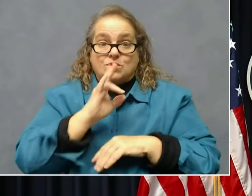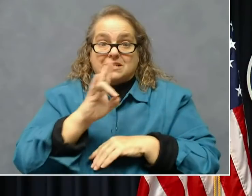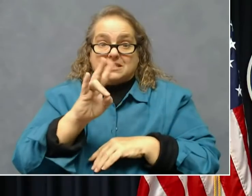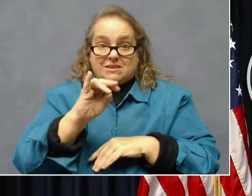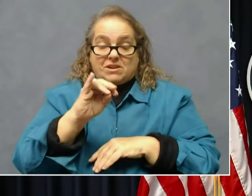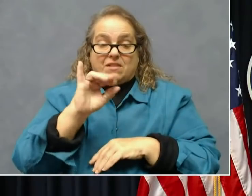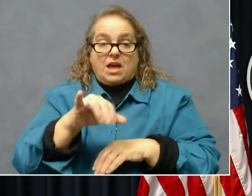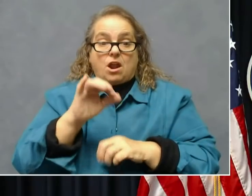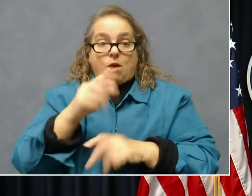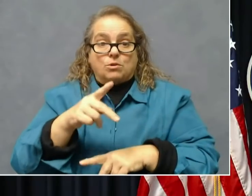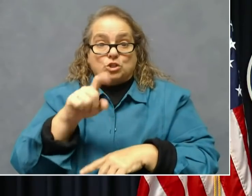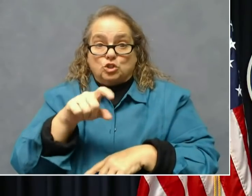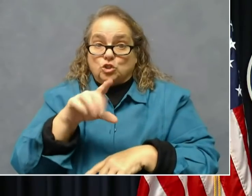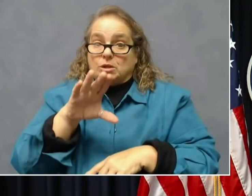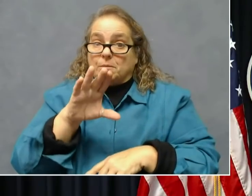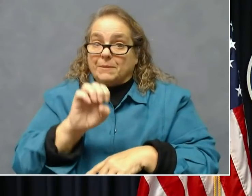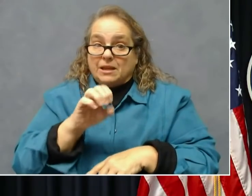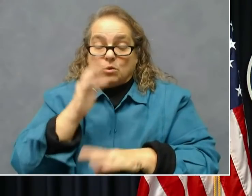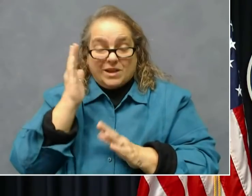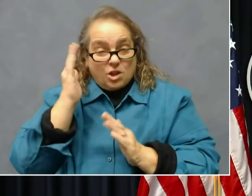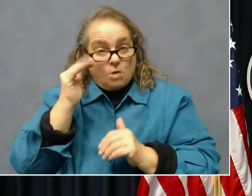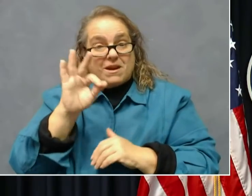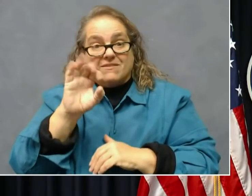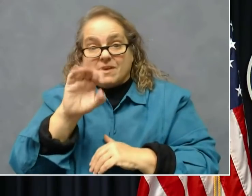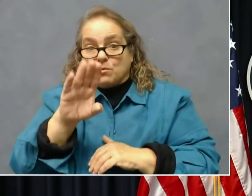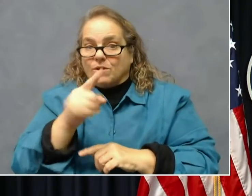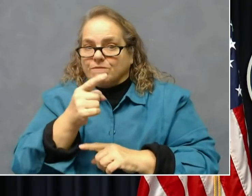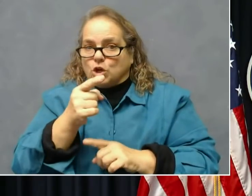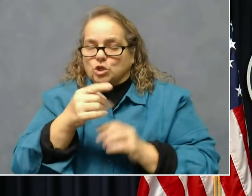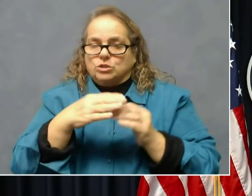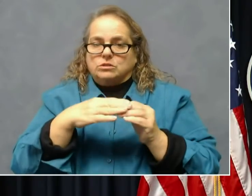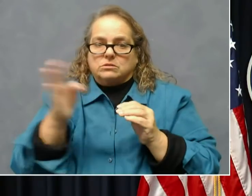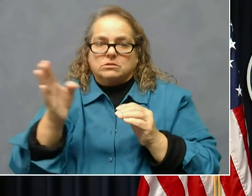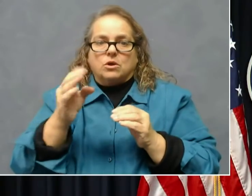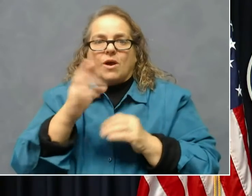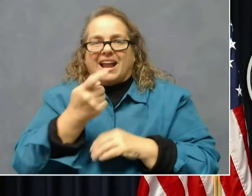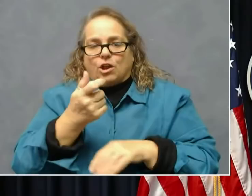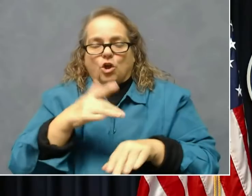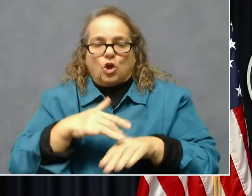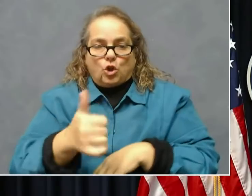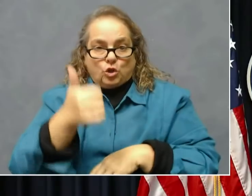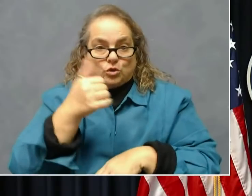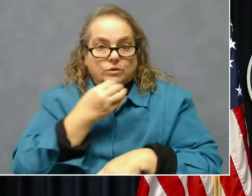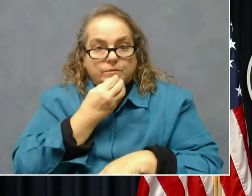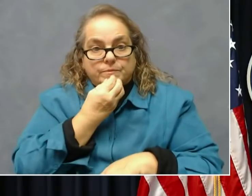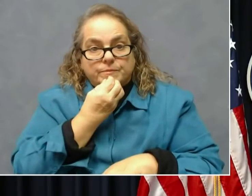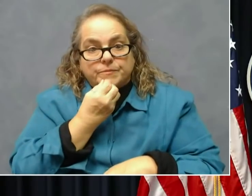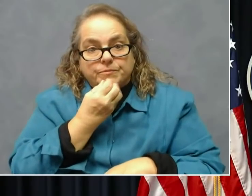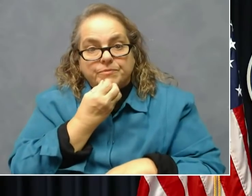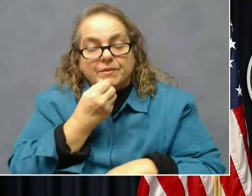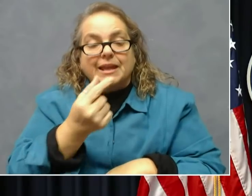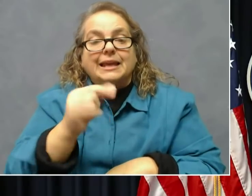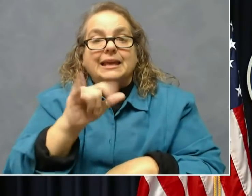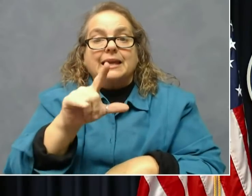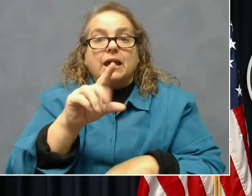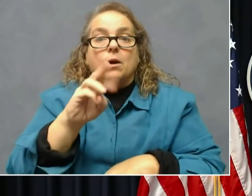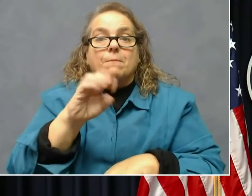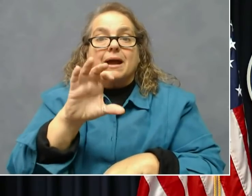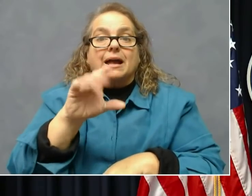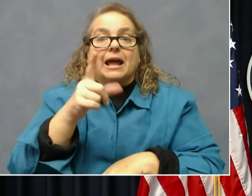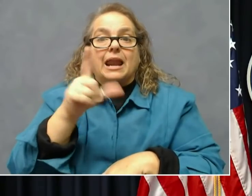ought to be, we hope, February 1st or a little bit earlier. Gil McClanahan from